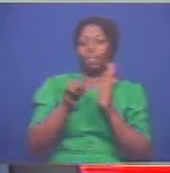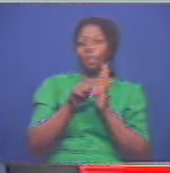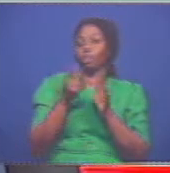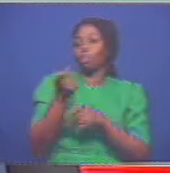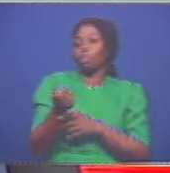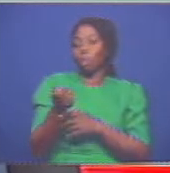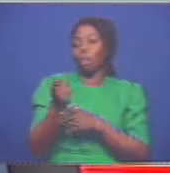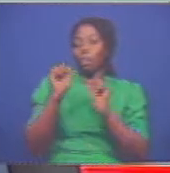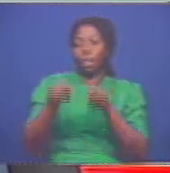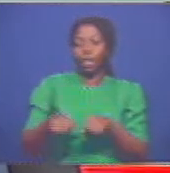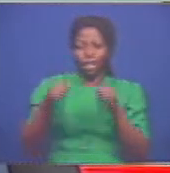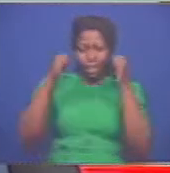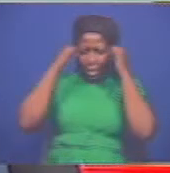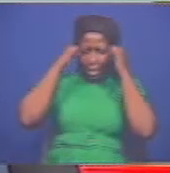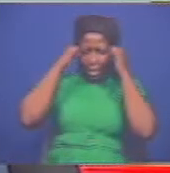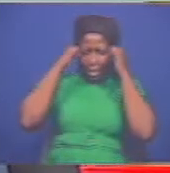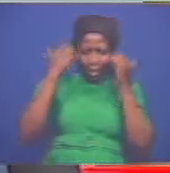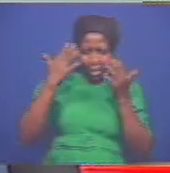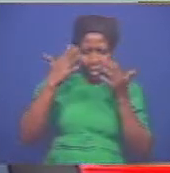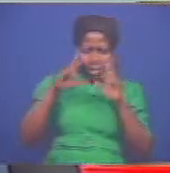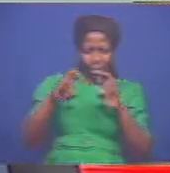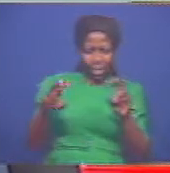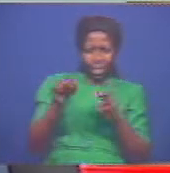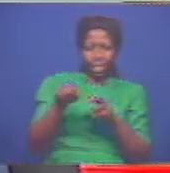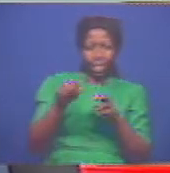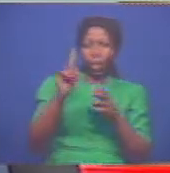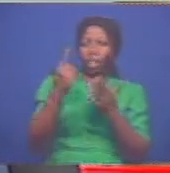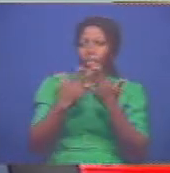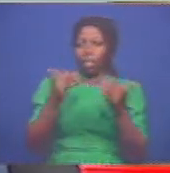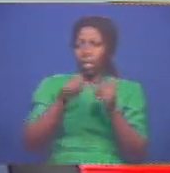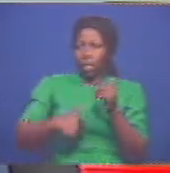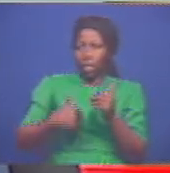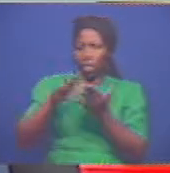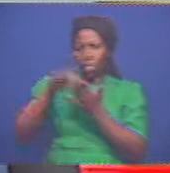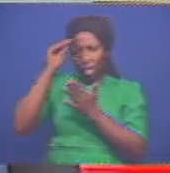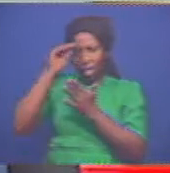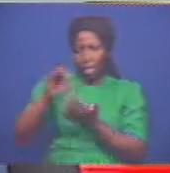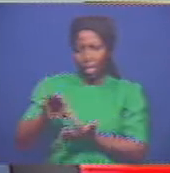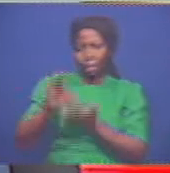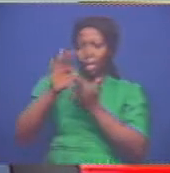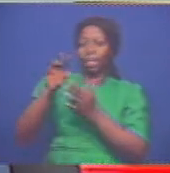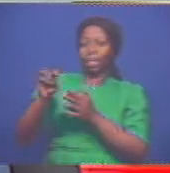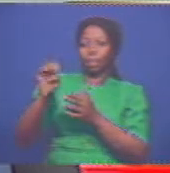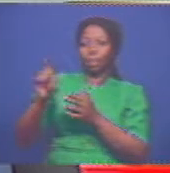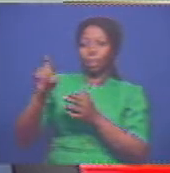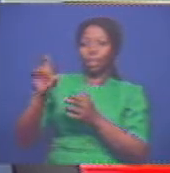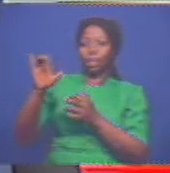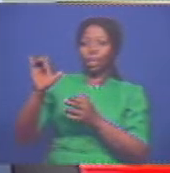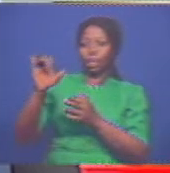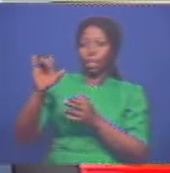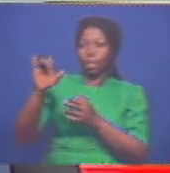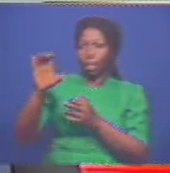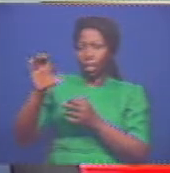study that. And one of the things I read about, especially in Mexico, what they did, they identified all areas